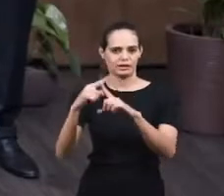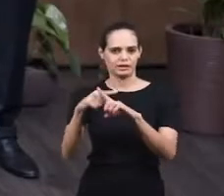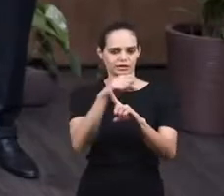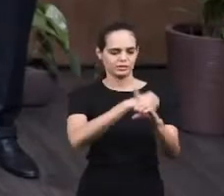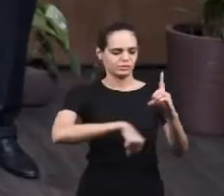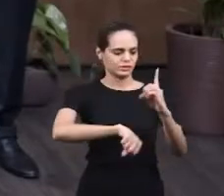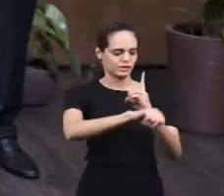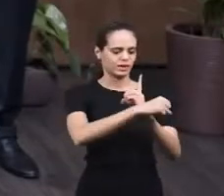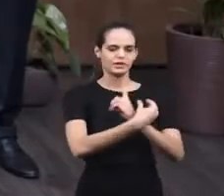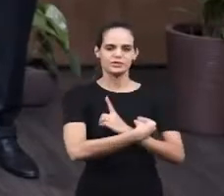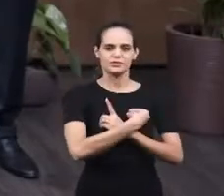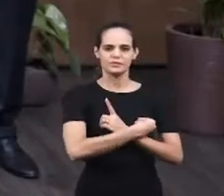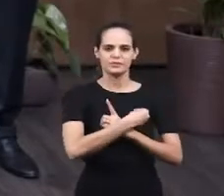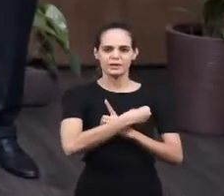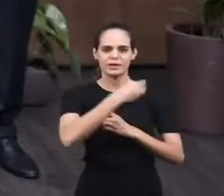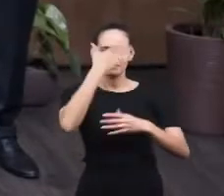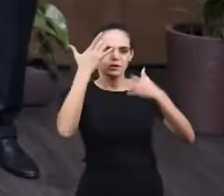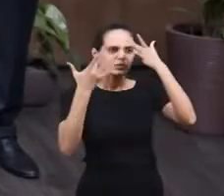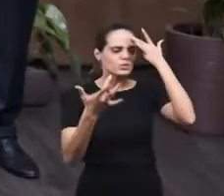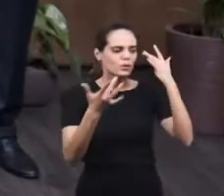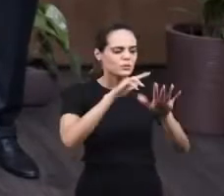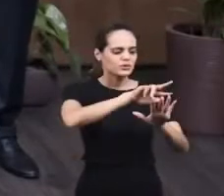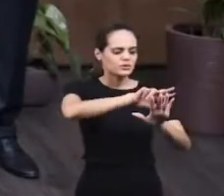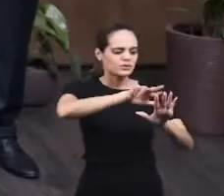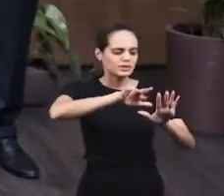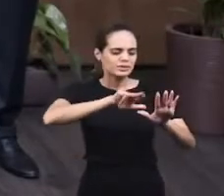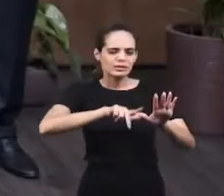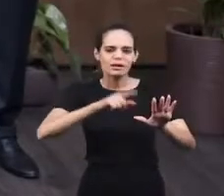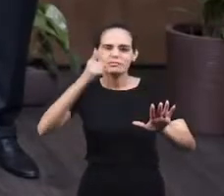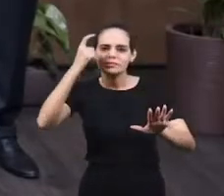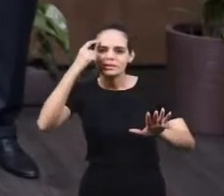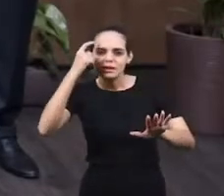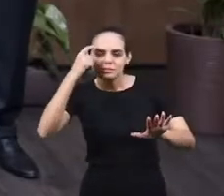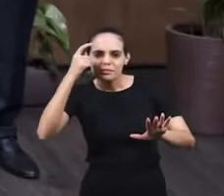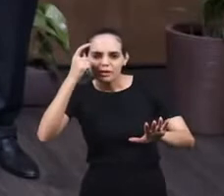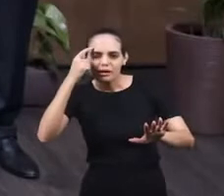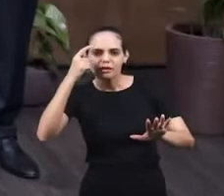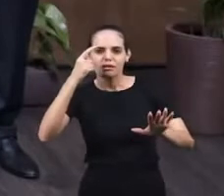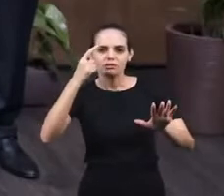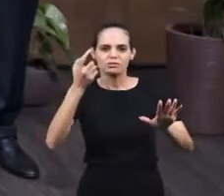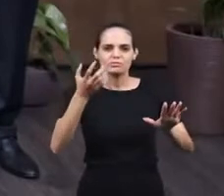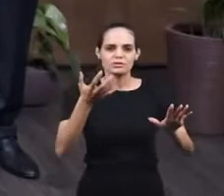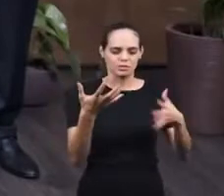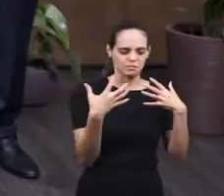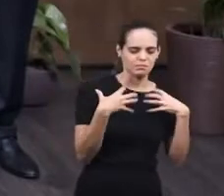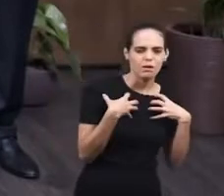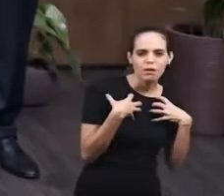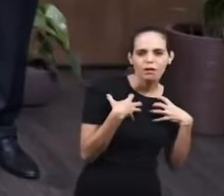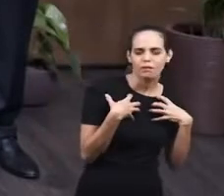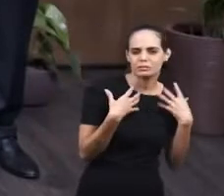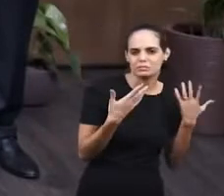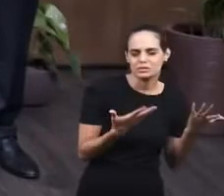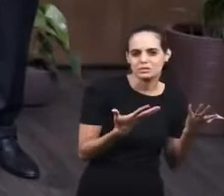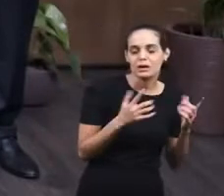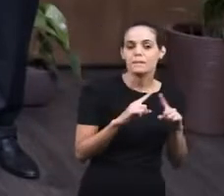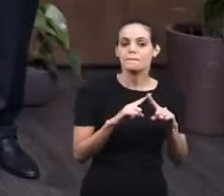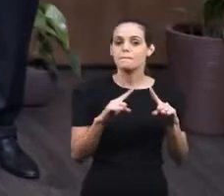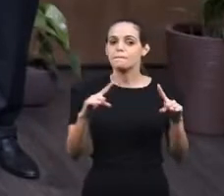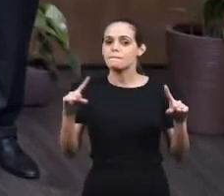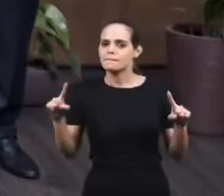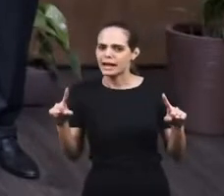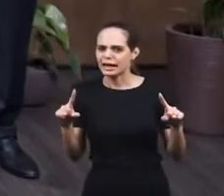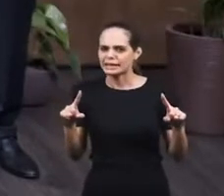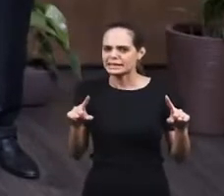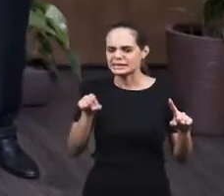in a society full of ideas and people with fragilities, but this could not get in the